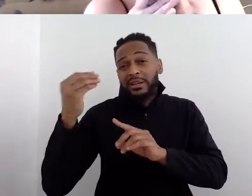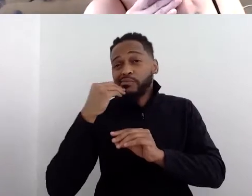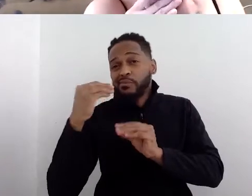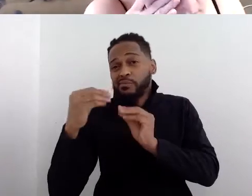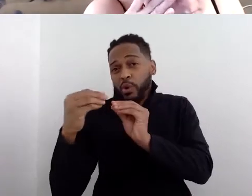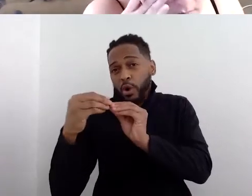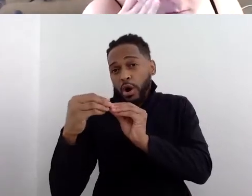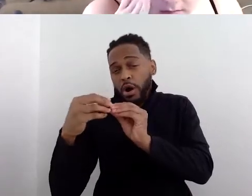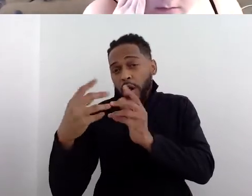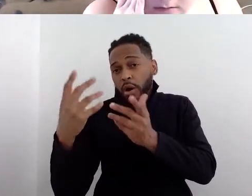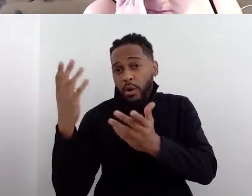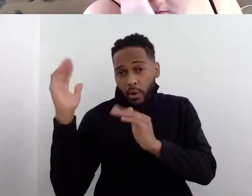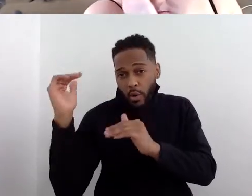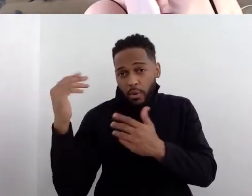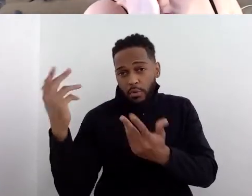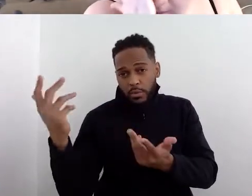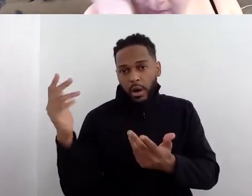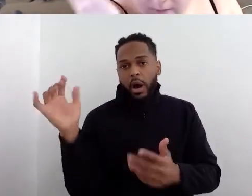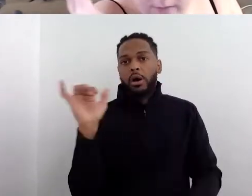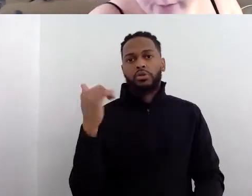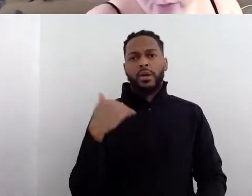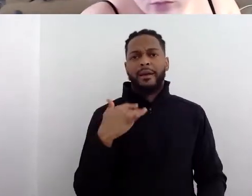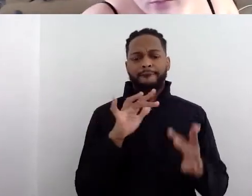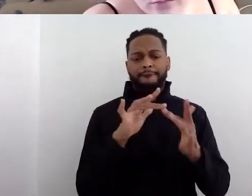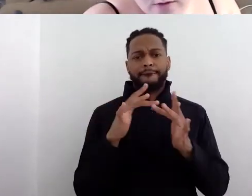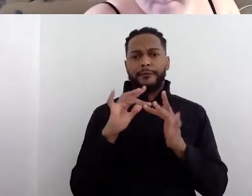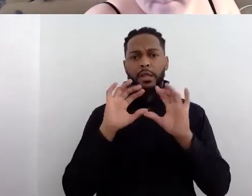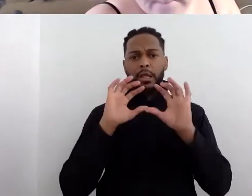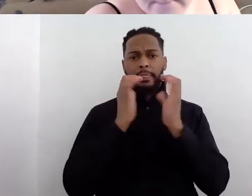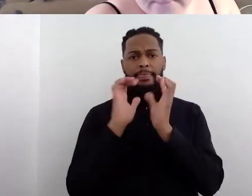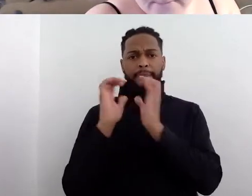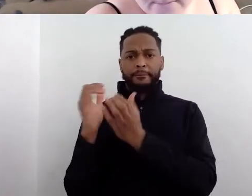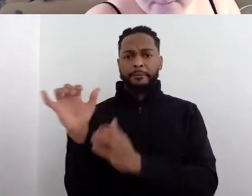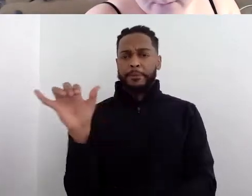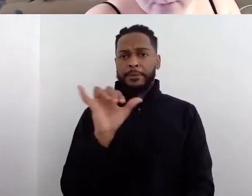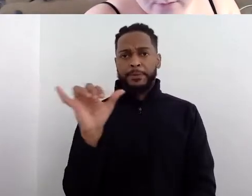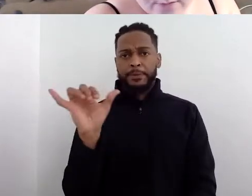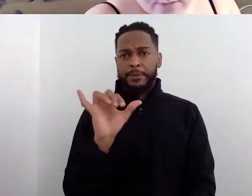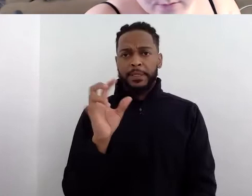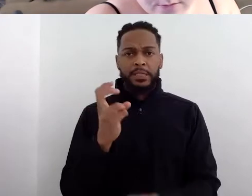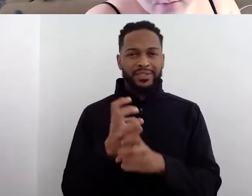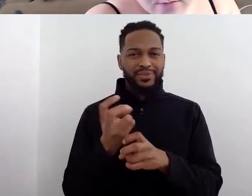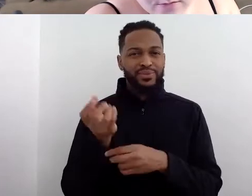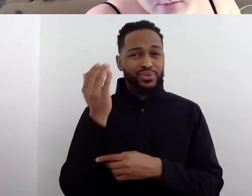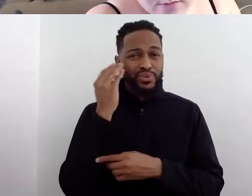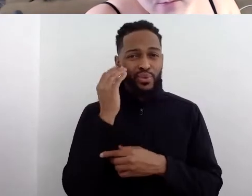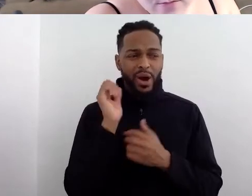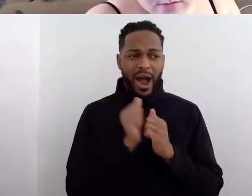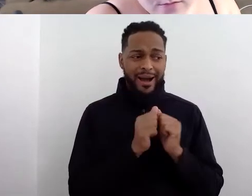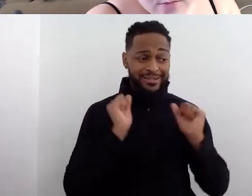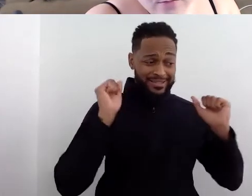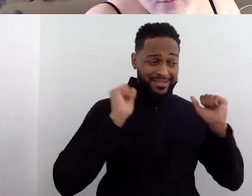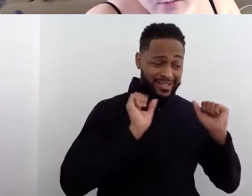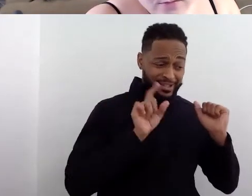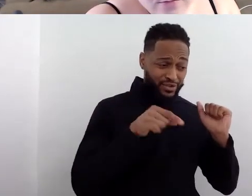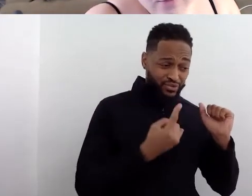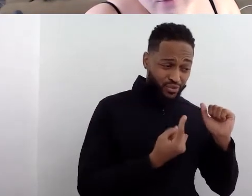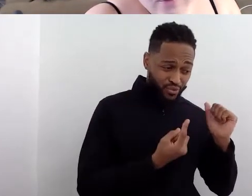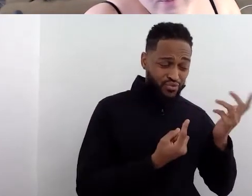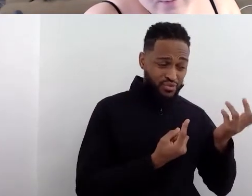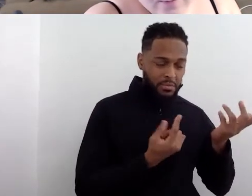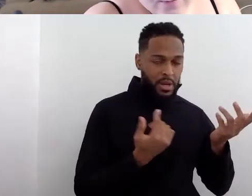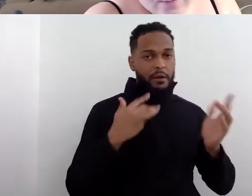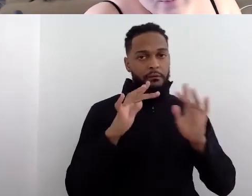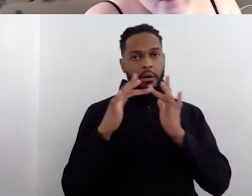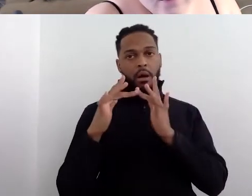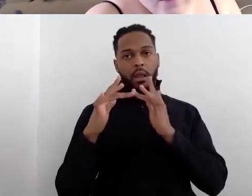classes. That's been really helpful because the other thing is it's hard to know what to do on your own. Yep, no, definitely.